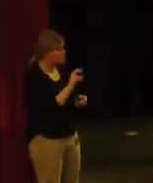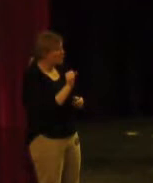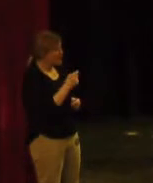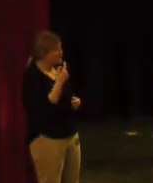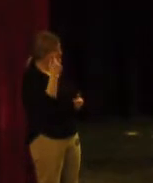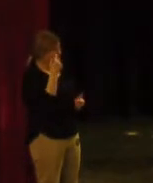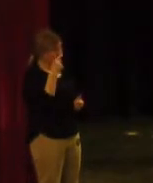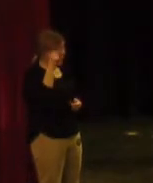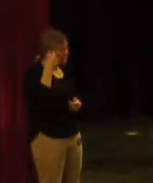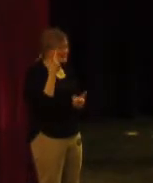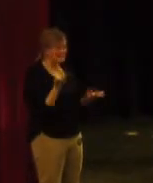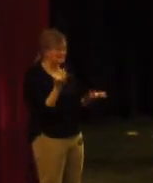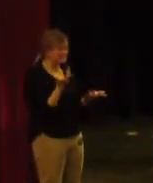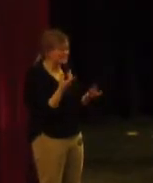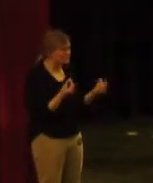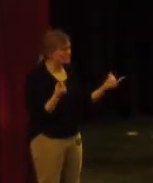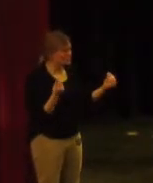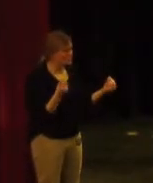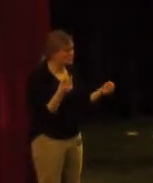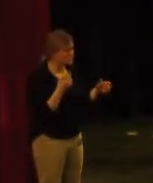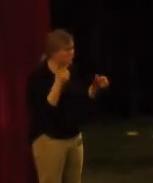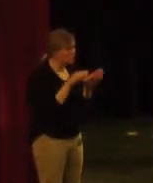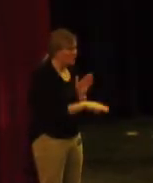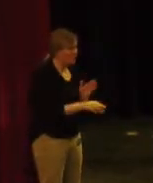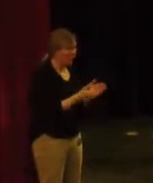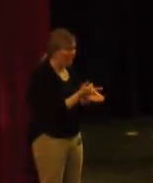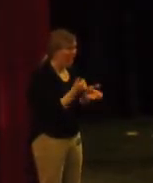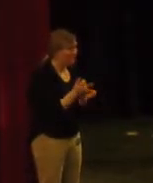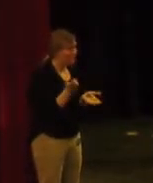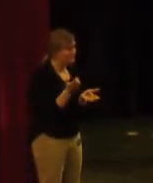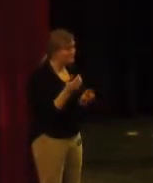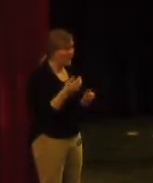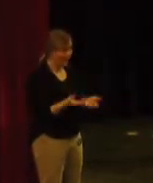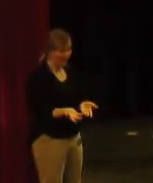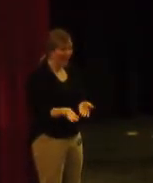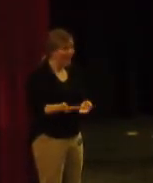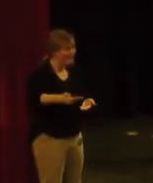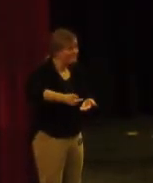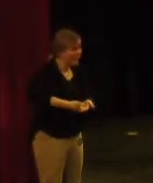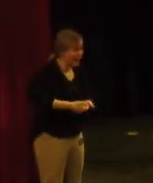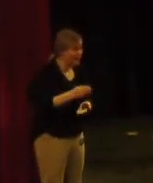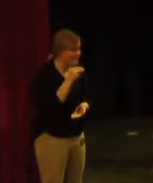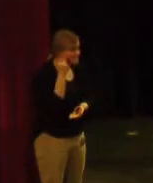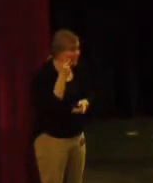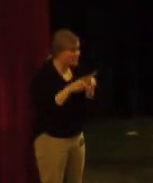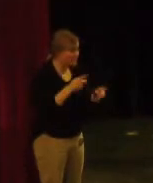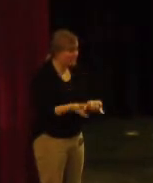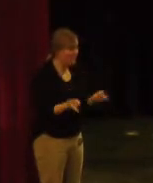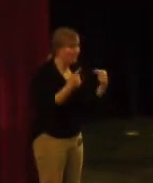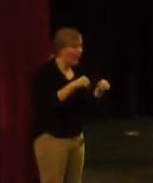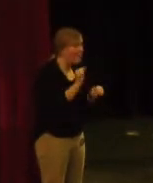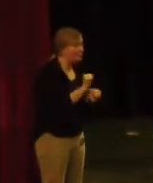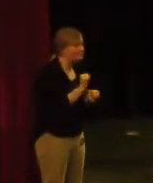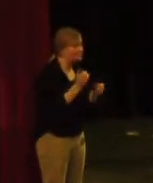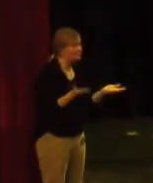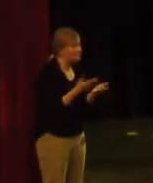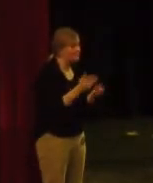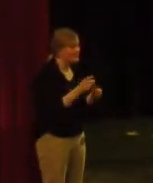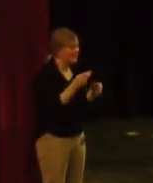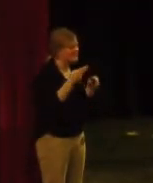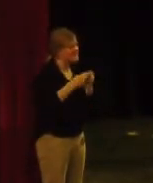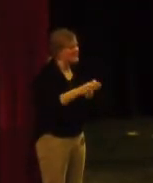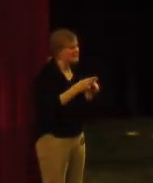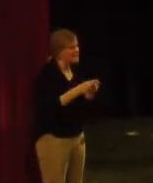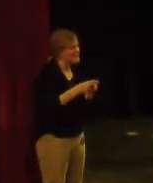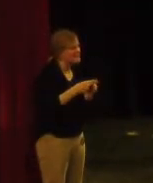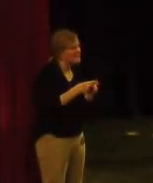of help, invited Mexicans to cross and kind of temporarily open the floodgates on temporary visas to come